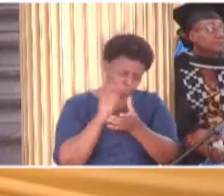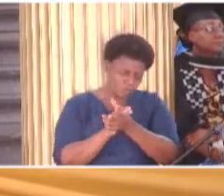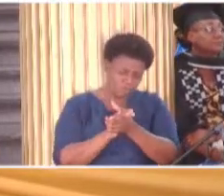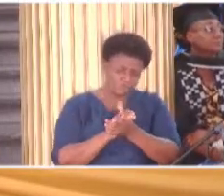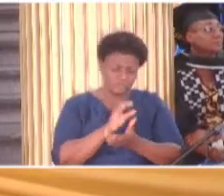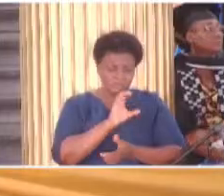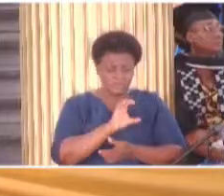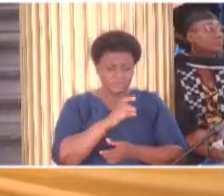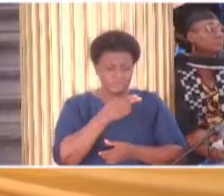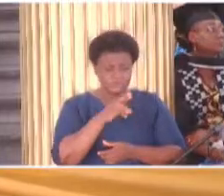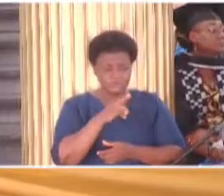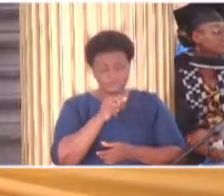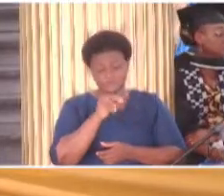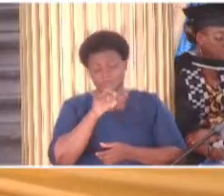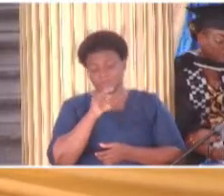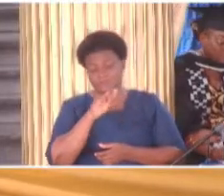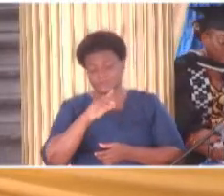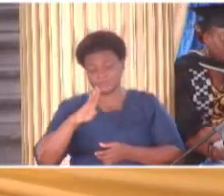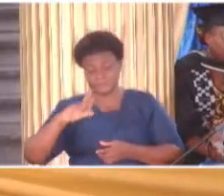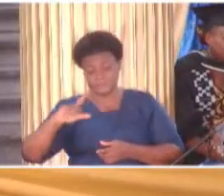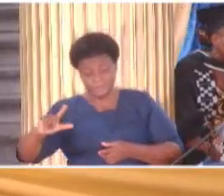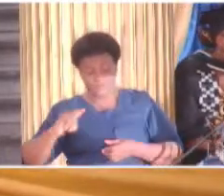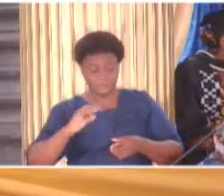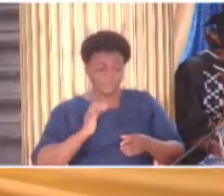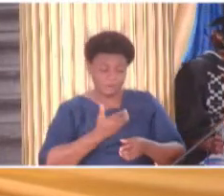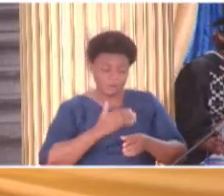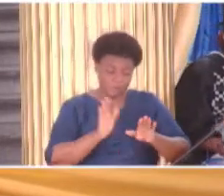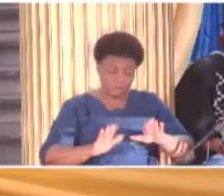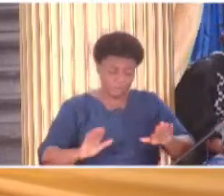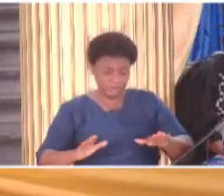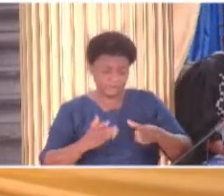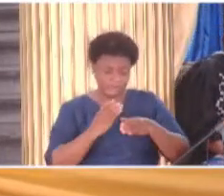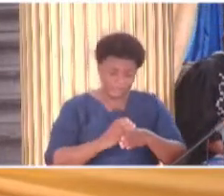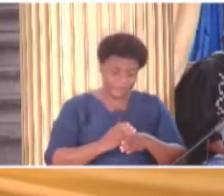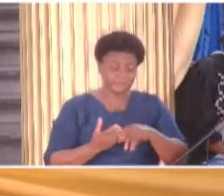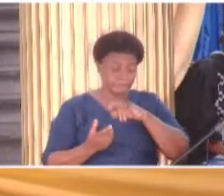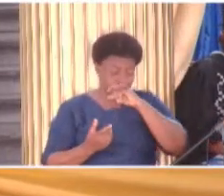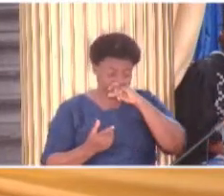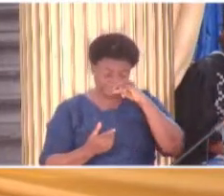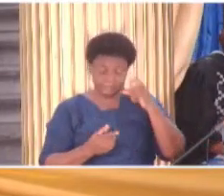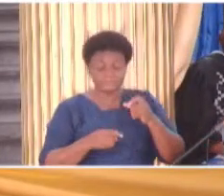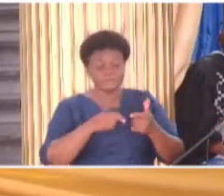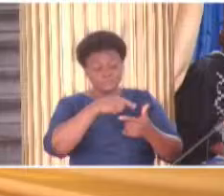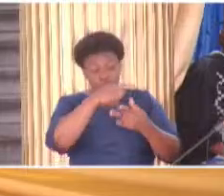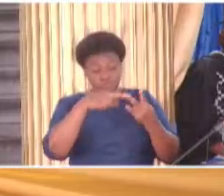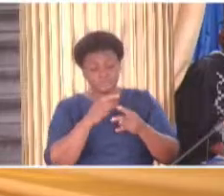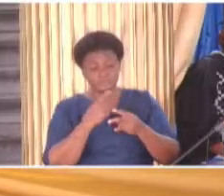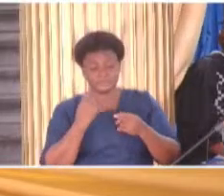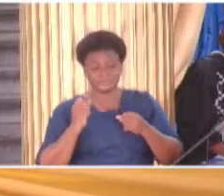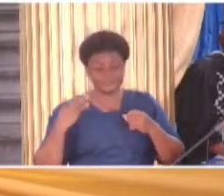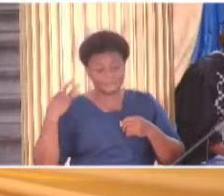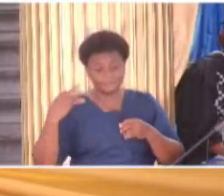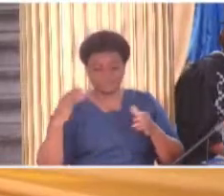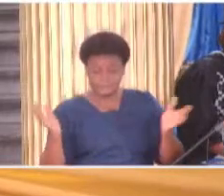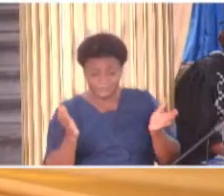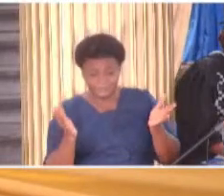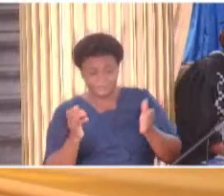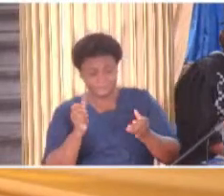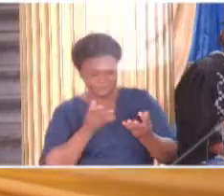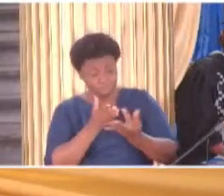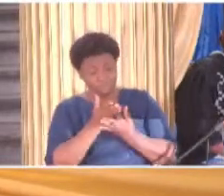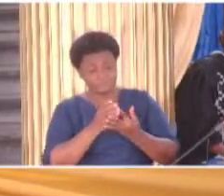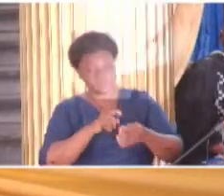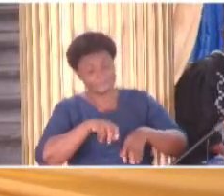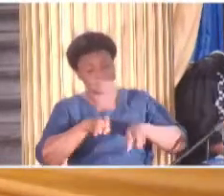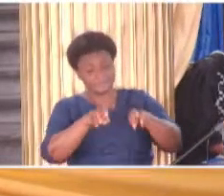Christabel, and our children, Karen and Kendra, who made sacrifices and encouraged me throughout this journey,